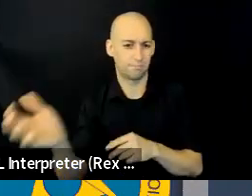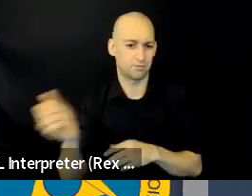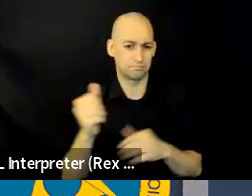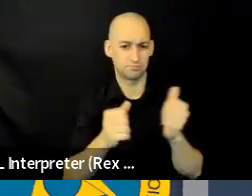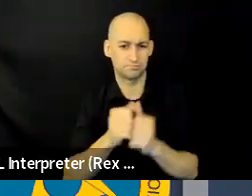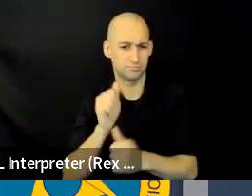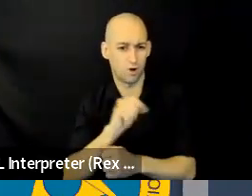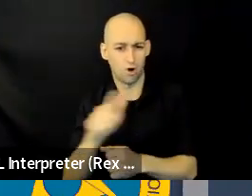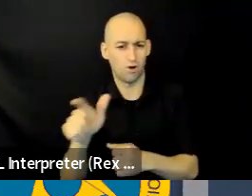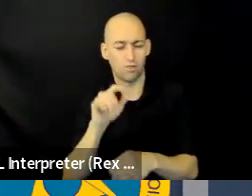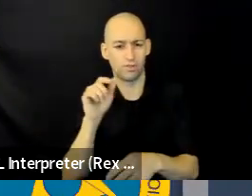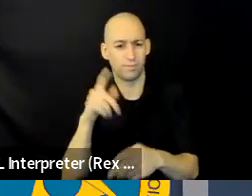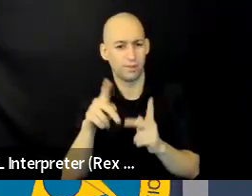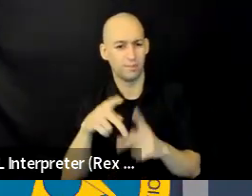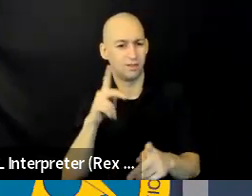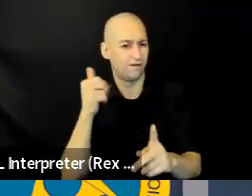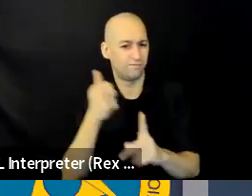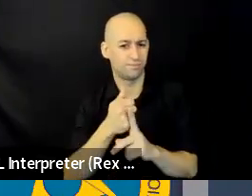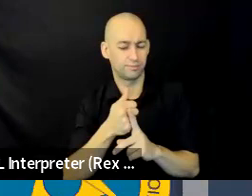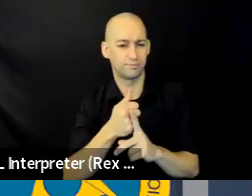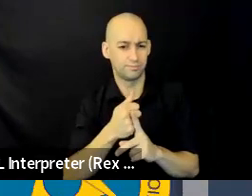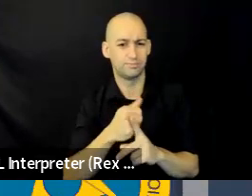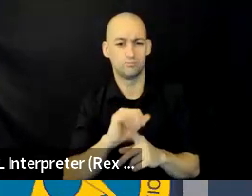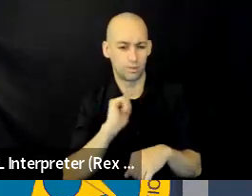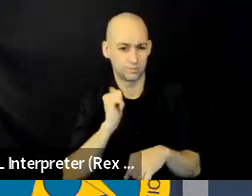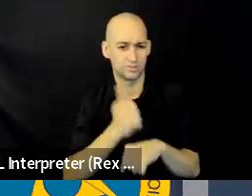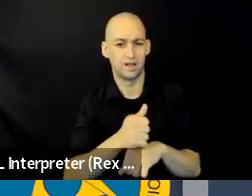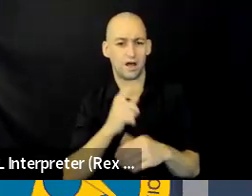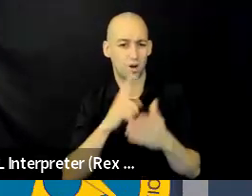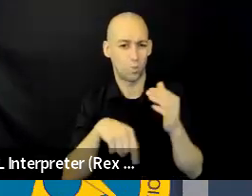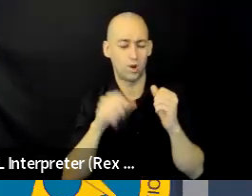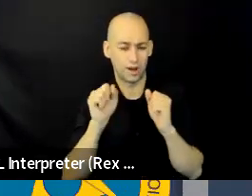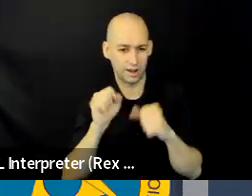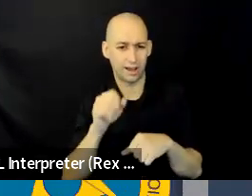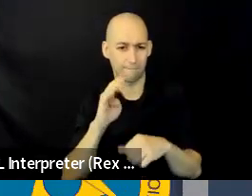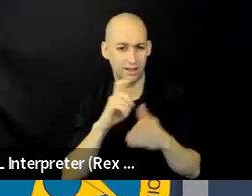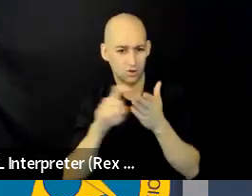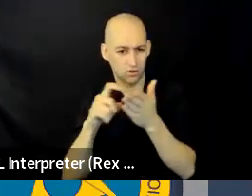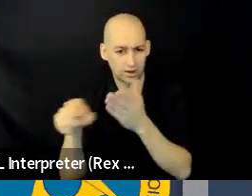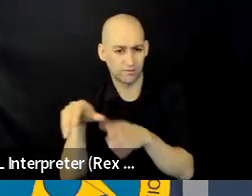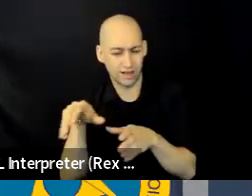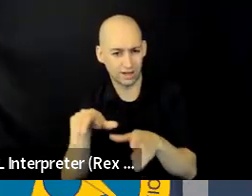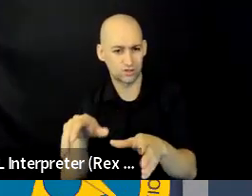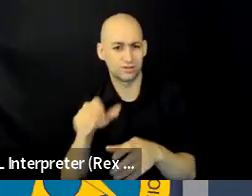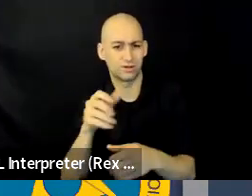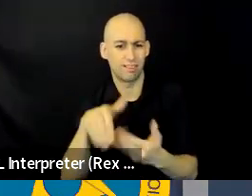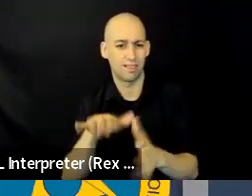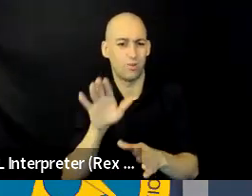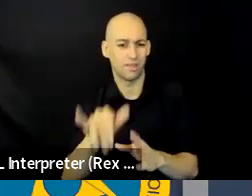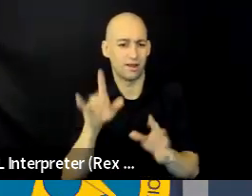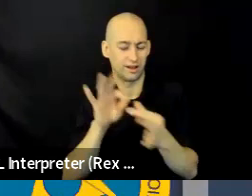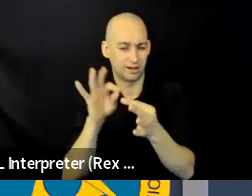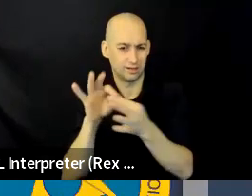the stakeholders to represent what can possibly be this corrective action that will allow that connectivity to be